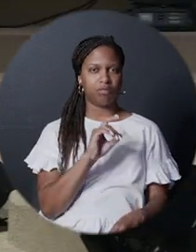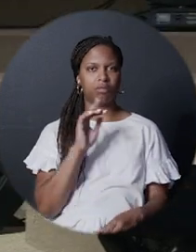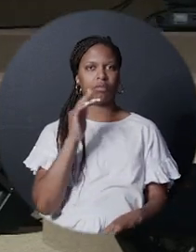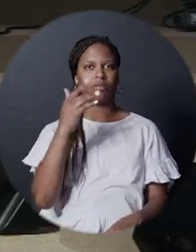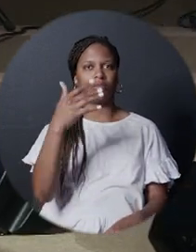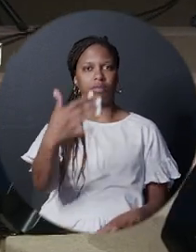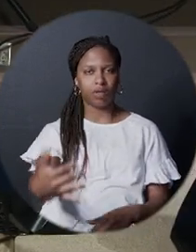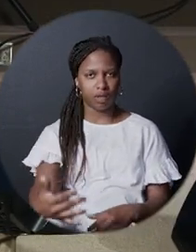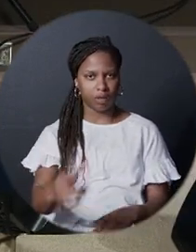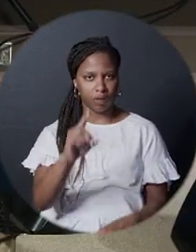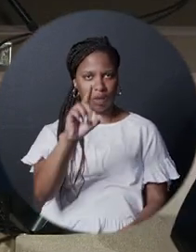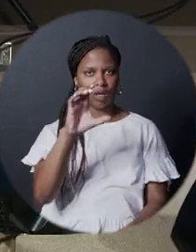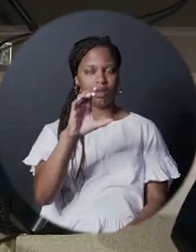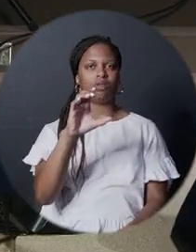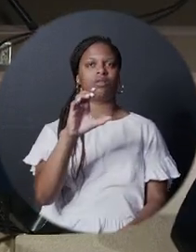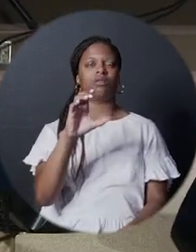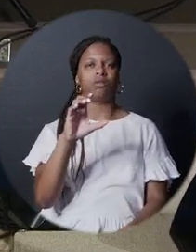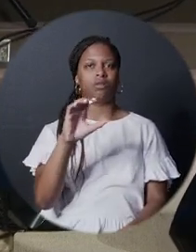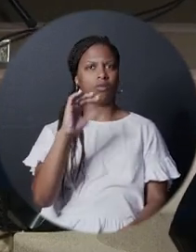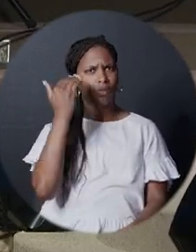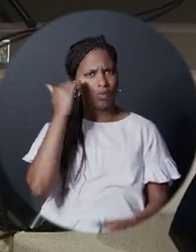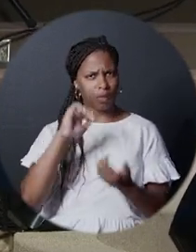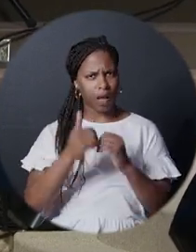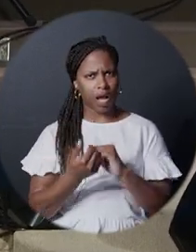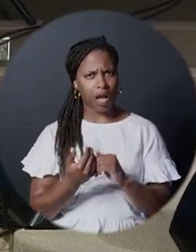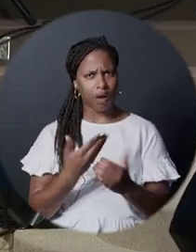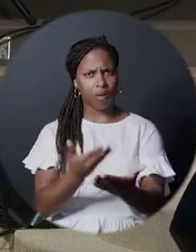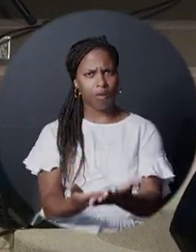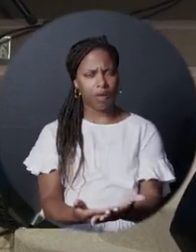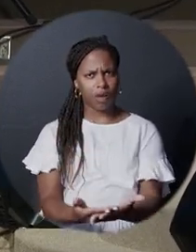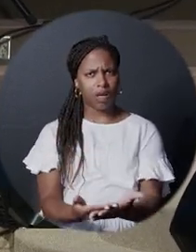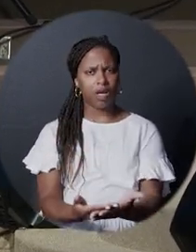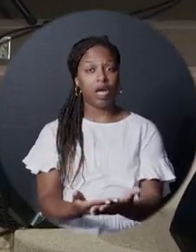You could go from 0 to 100 and you won't even know how you got there.